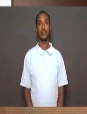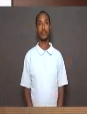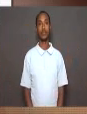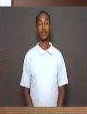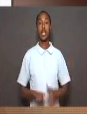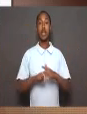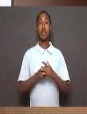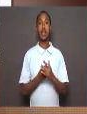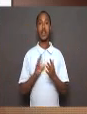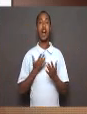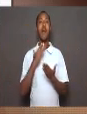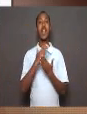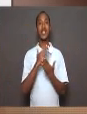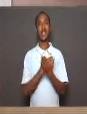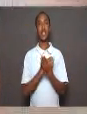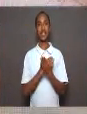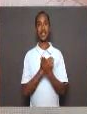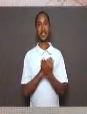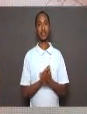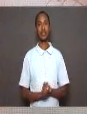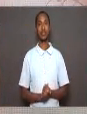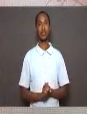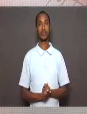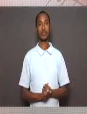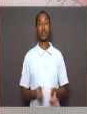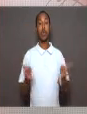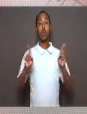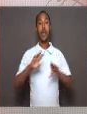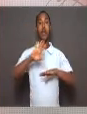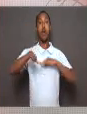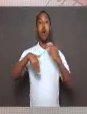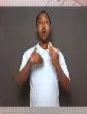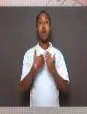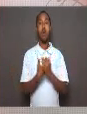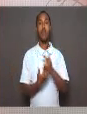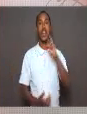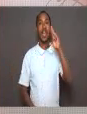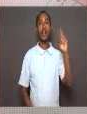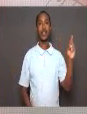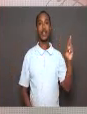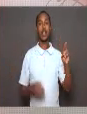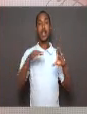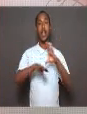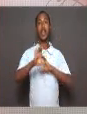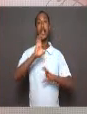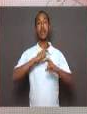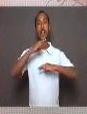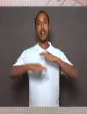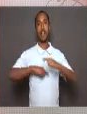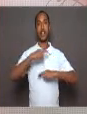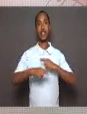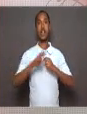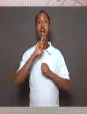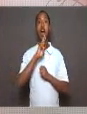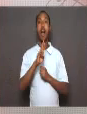us begin our lesson. When all of the reactants in a chemical reaction